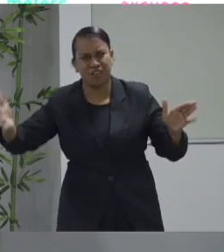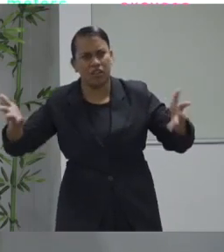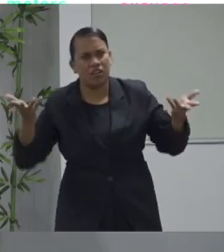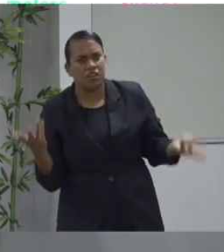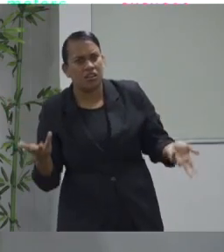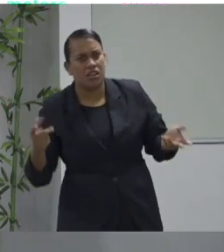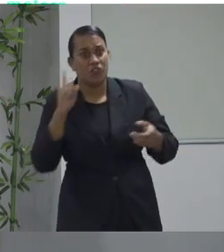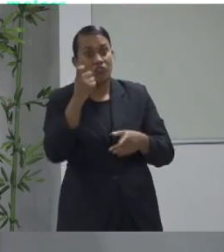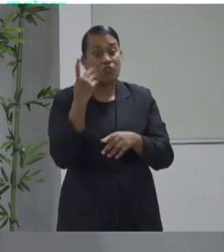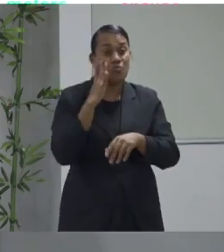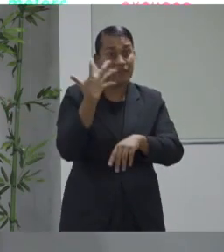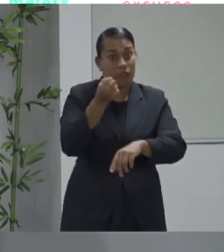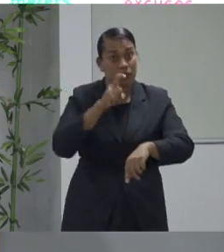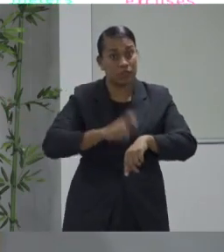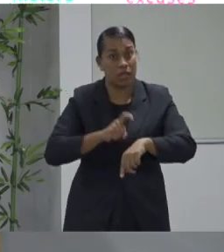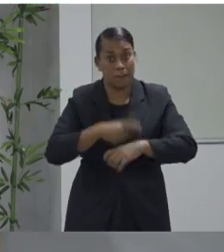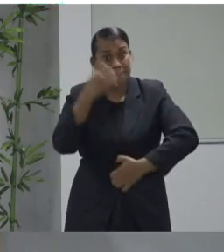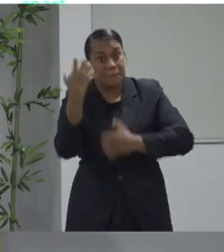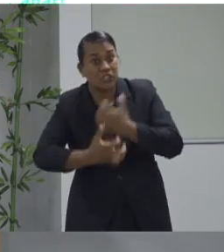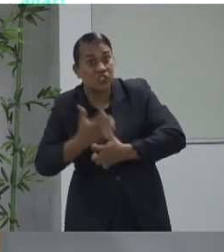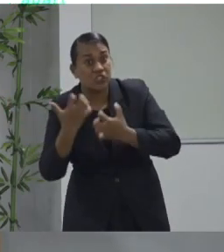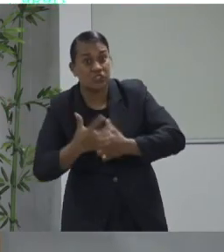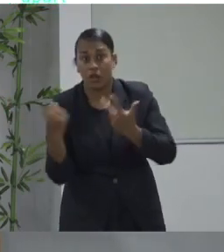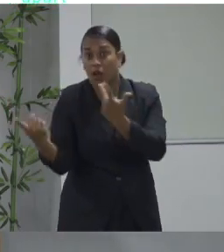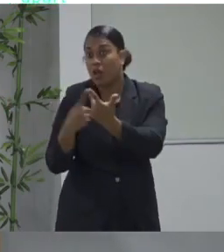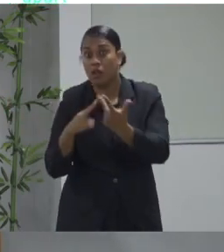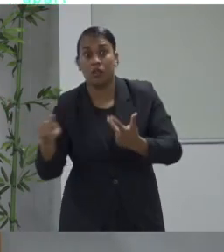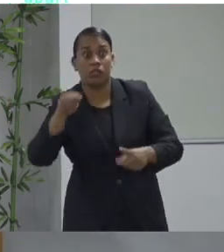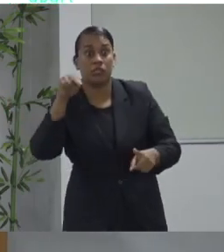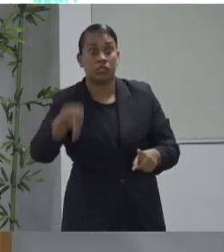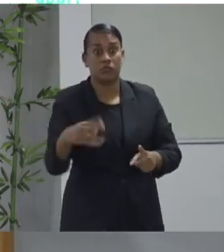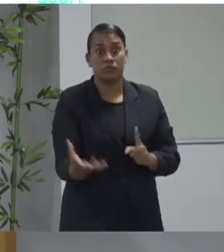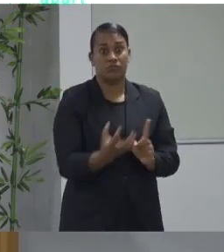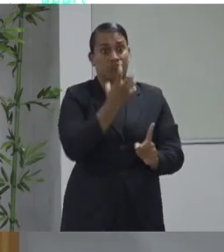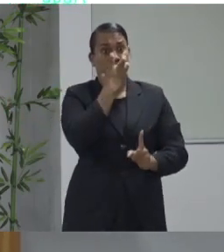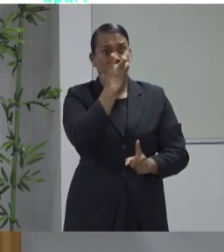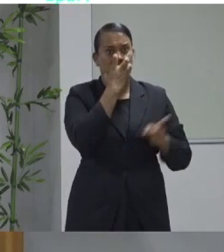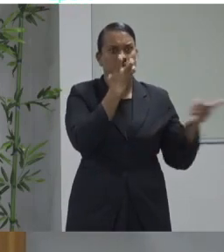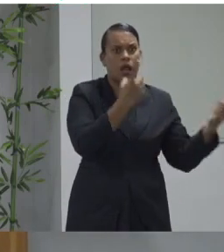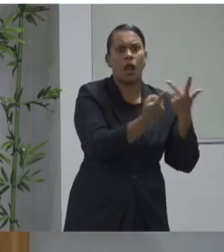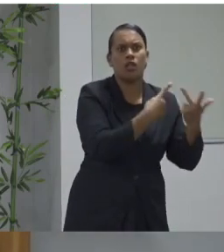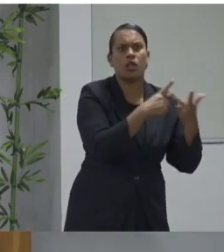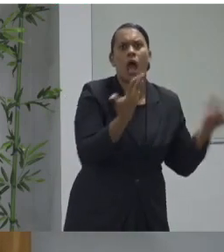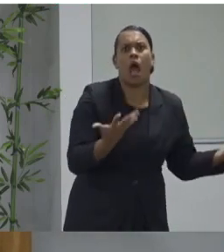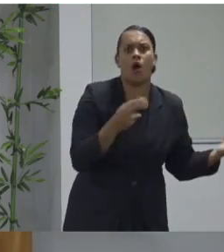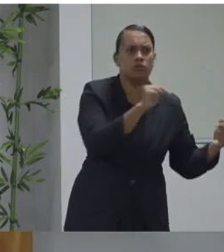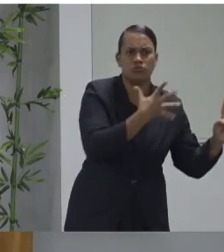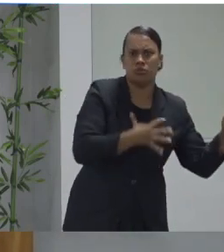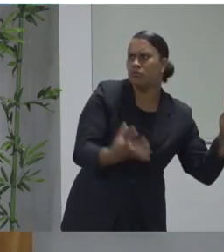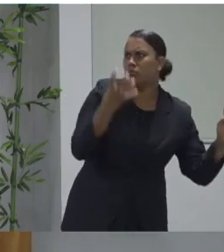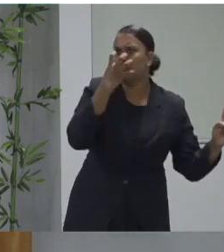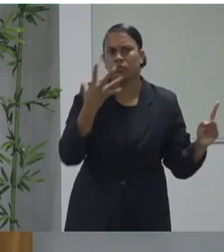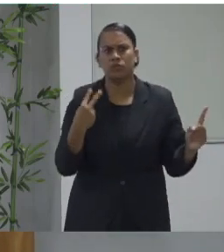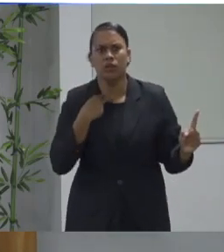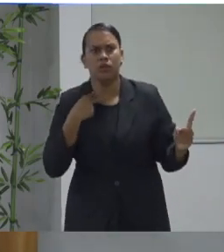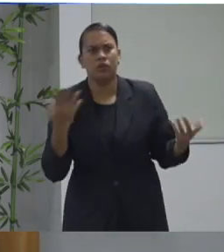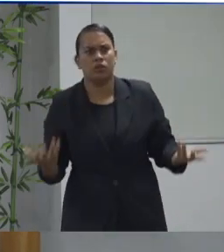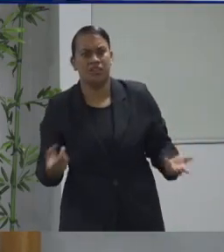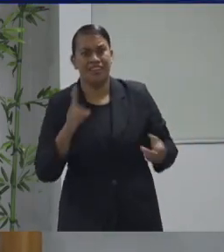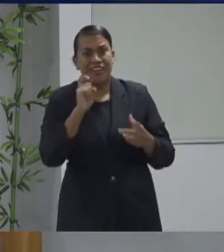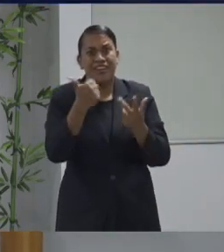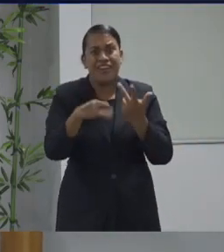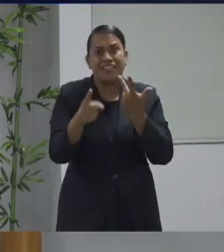it reaches a stage where somebody else who needs a ventilator may not be able to get it. And if this is indeed the case, it leaves Fiji in a